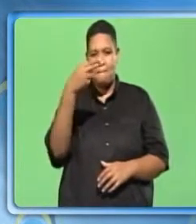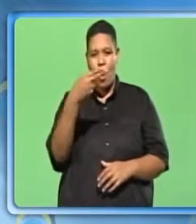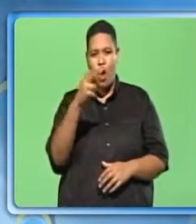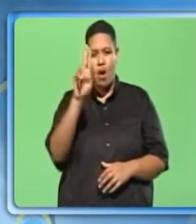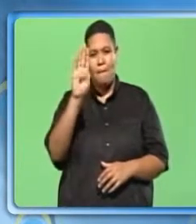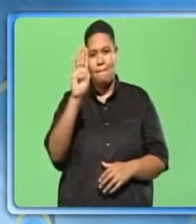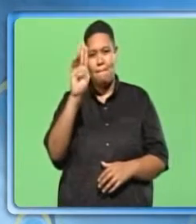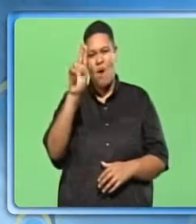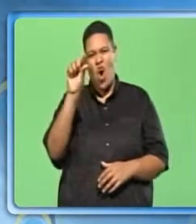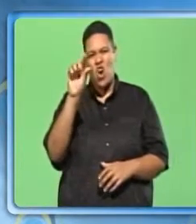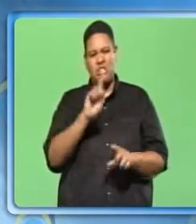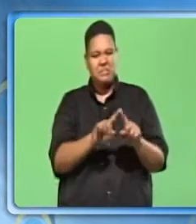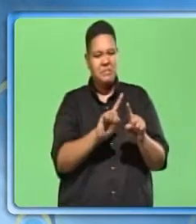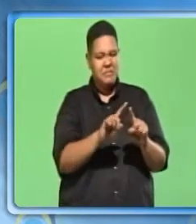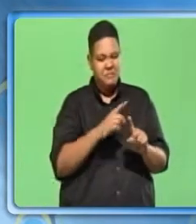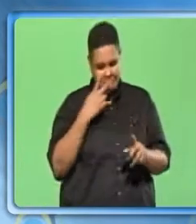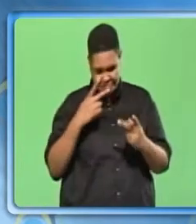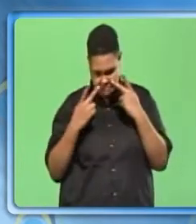bugs,